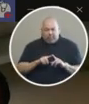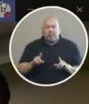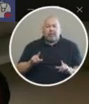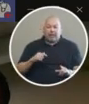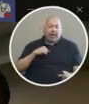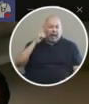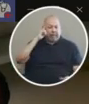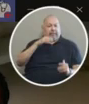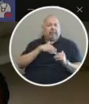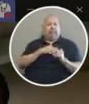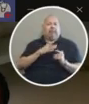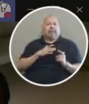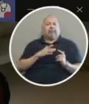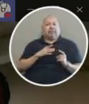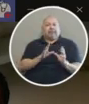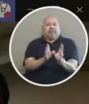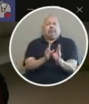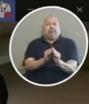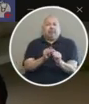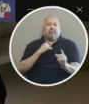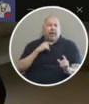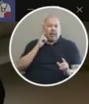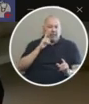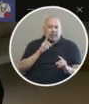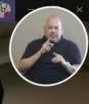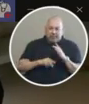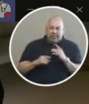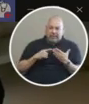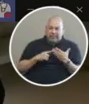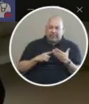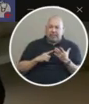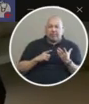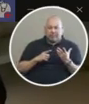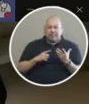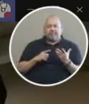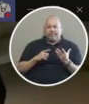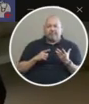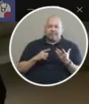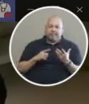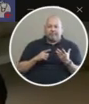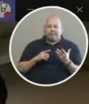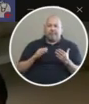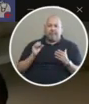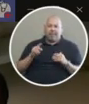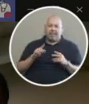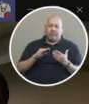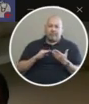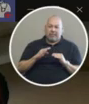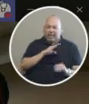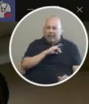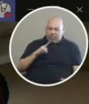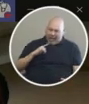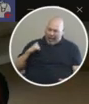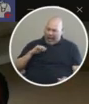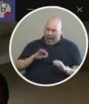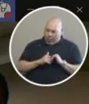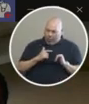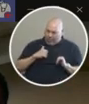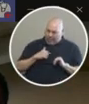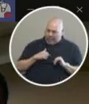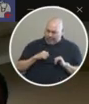the next several council meetings, you can anticipate the discussion to bring back to council how we're going to continue to